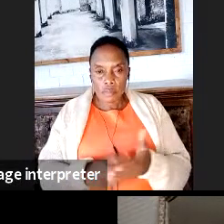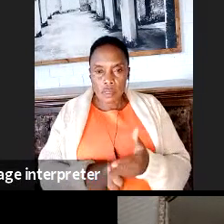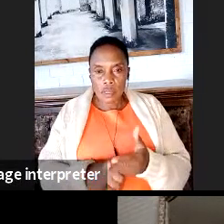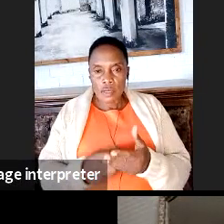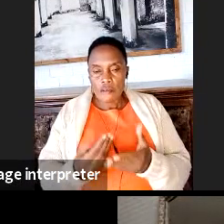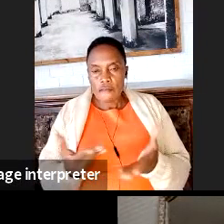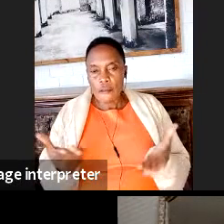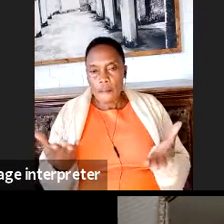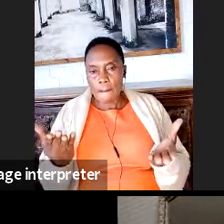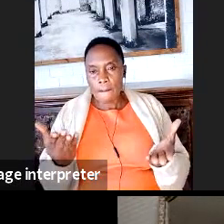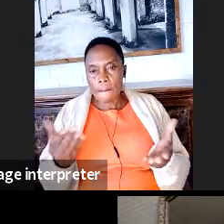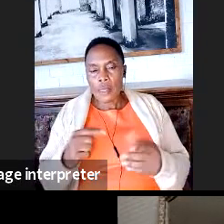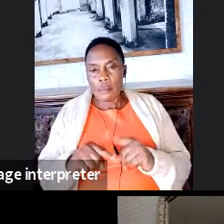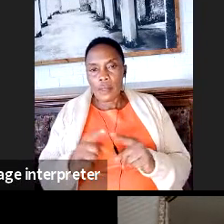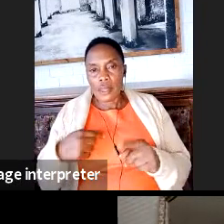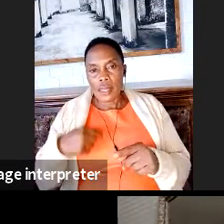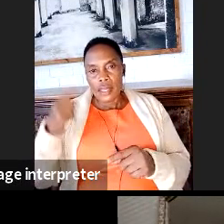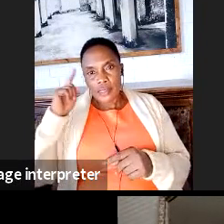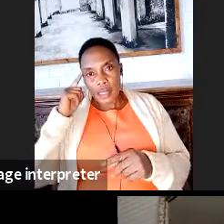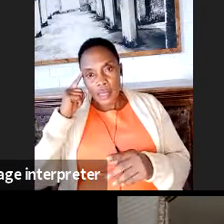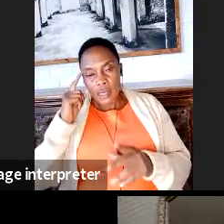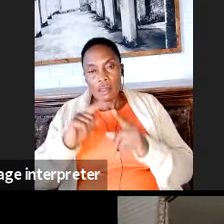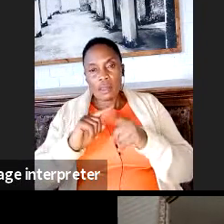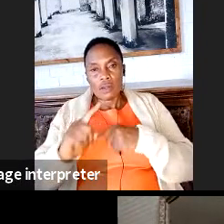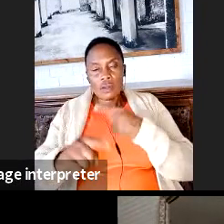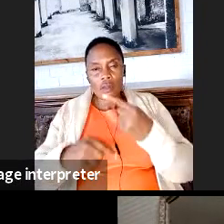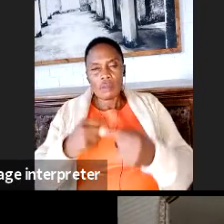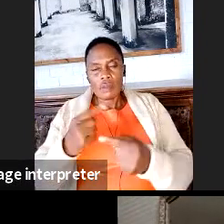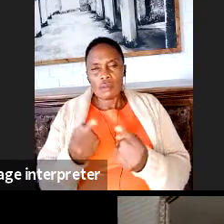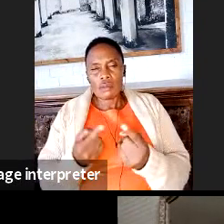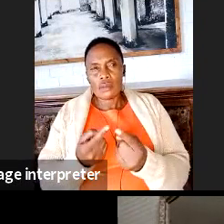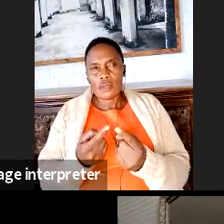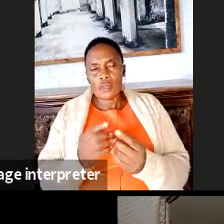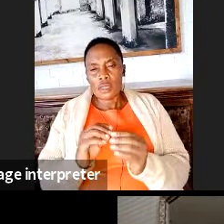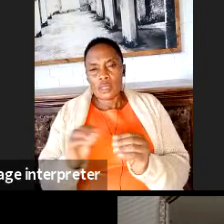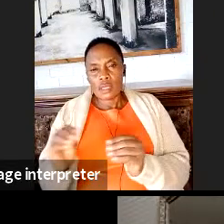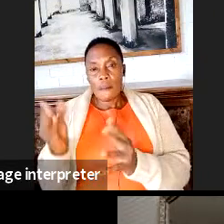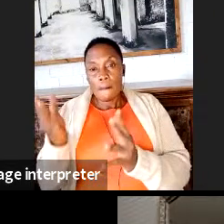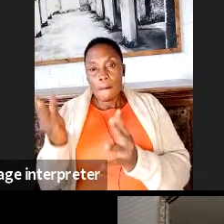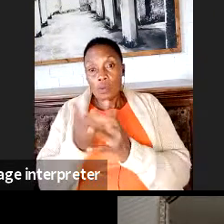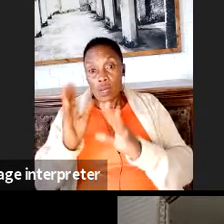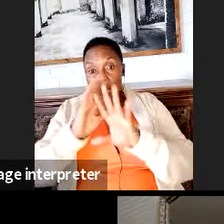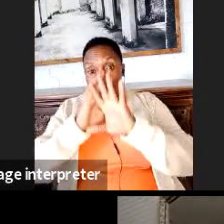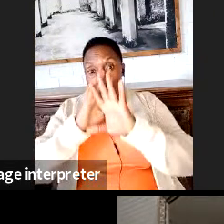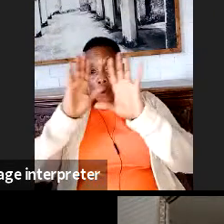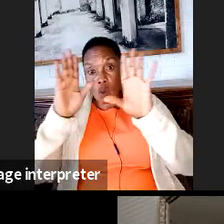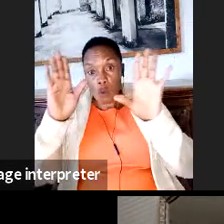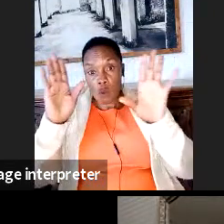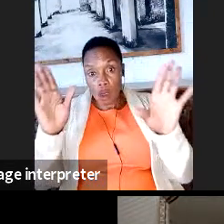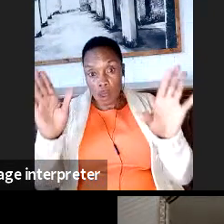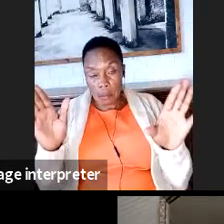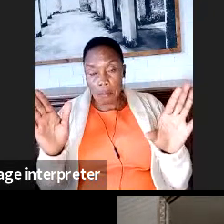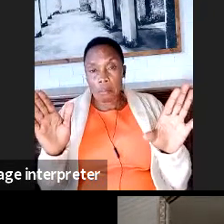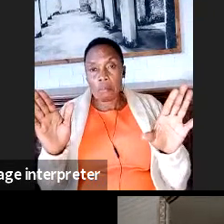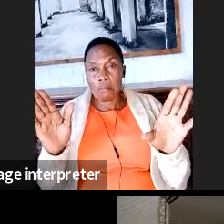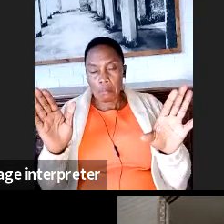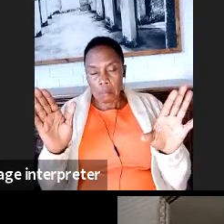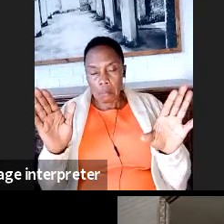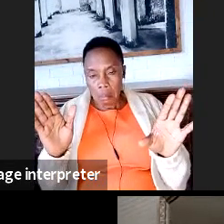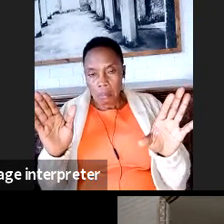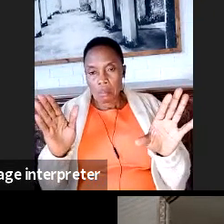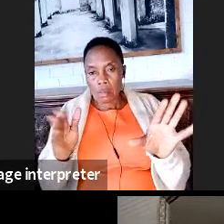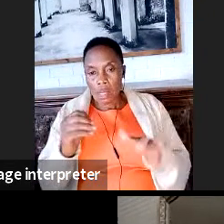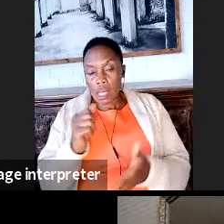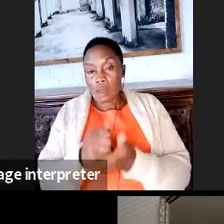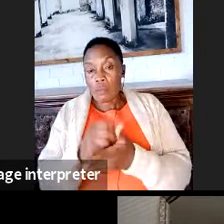that. But I think you also talked about this tension between awareness. So we know that a lot of our policymakers don't understand these